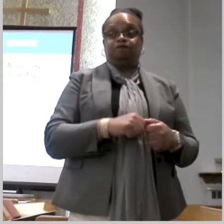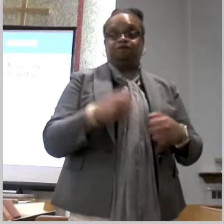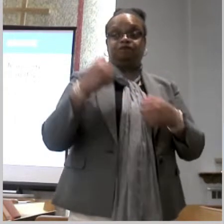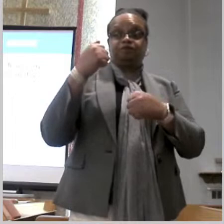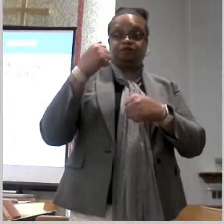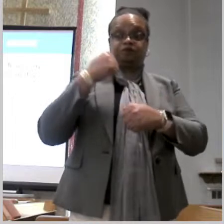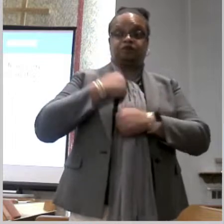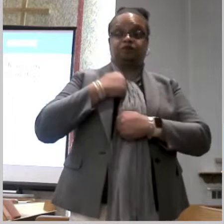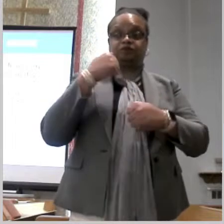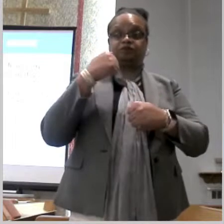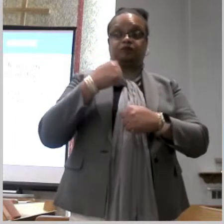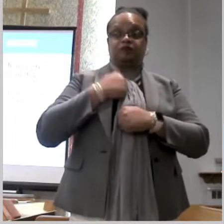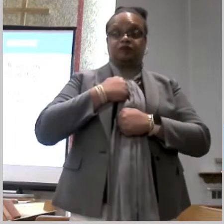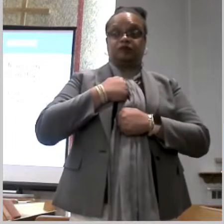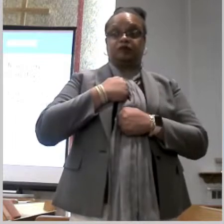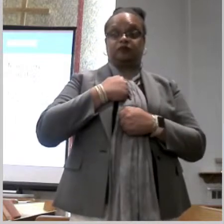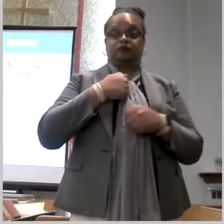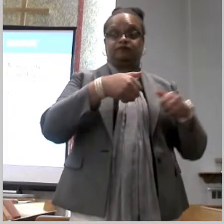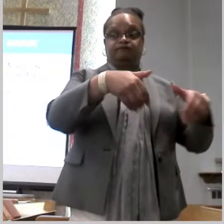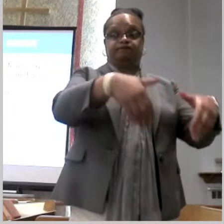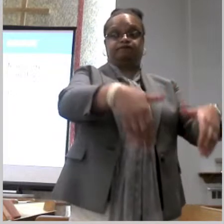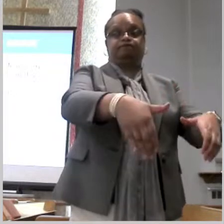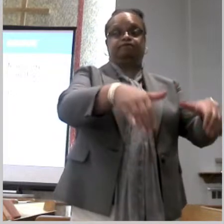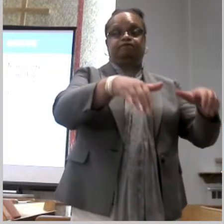Jesus, my